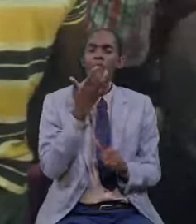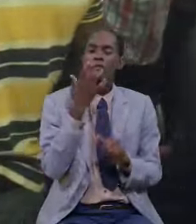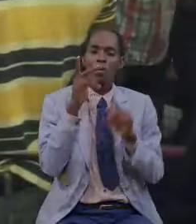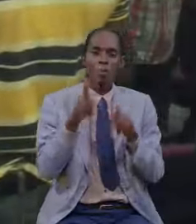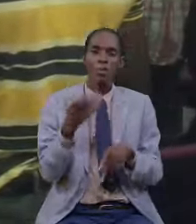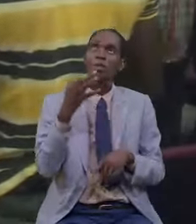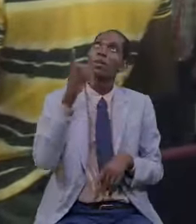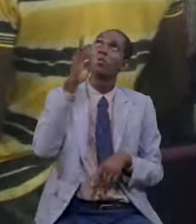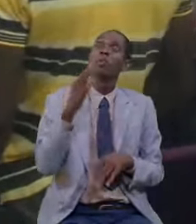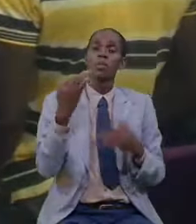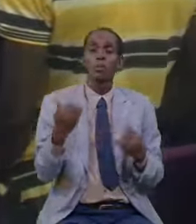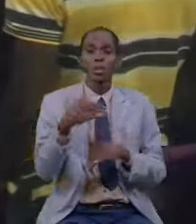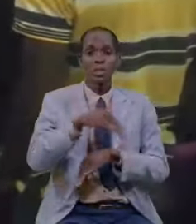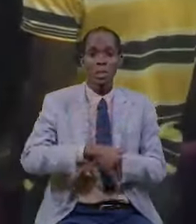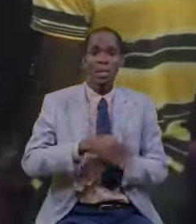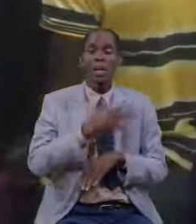shows